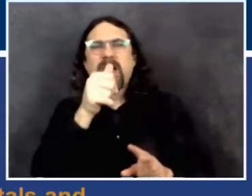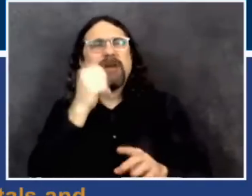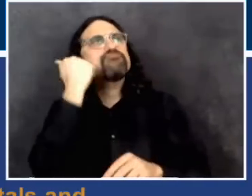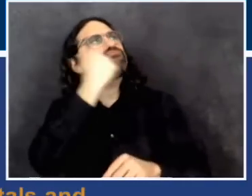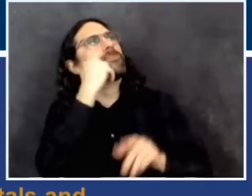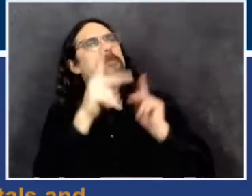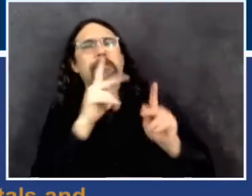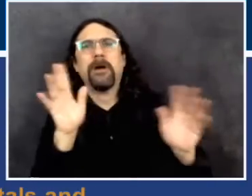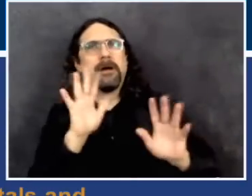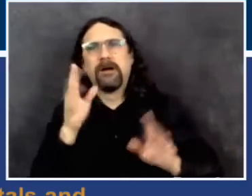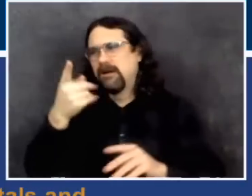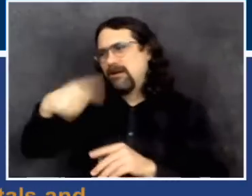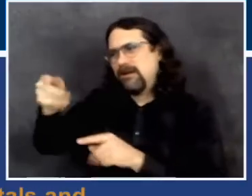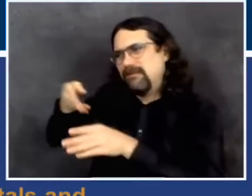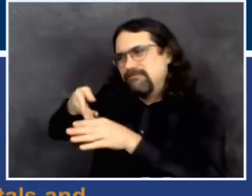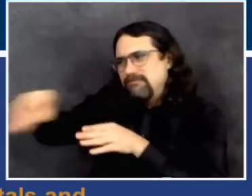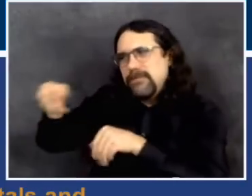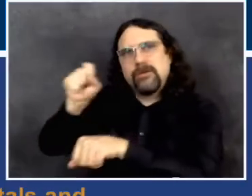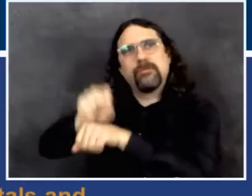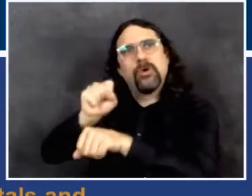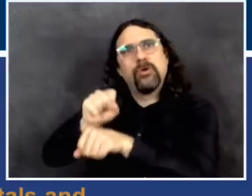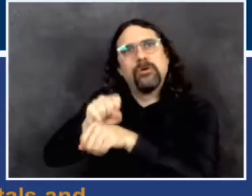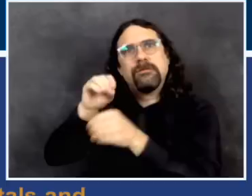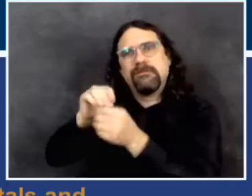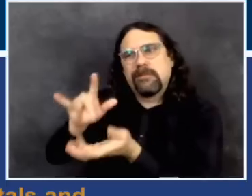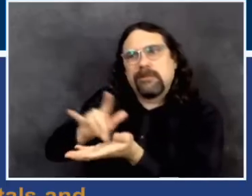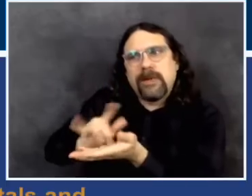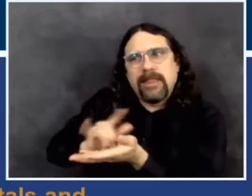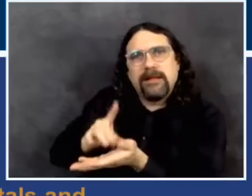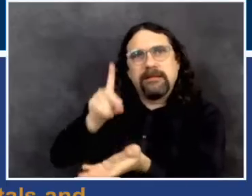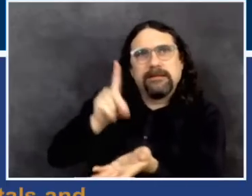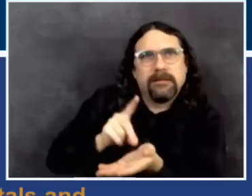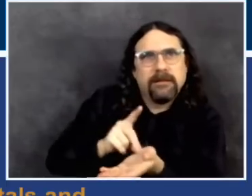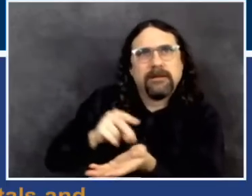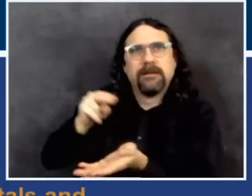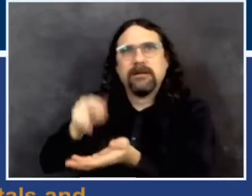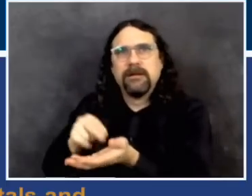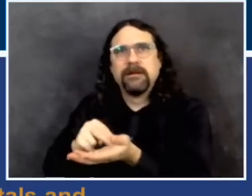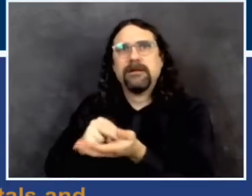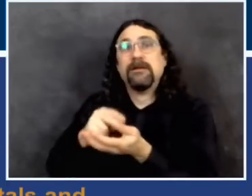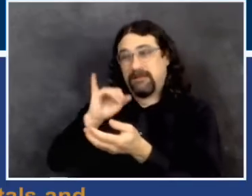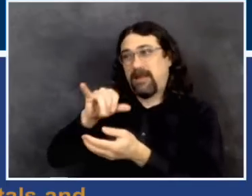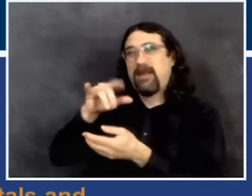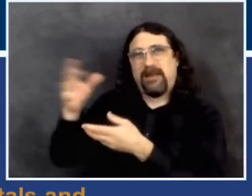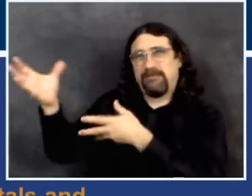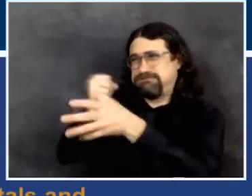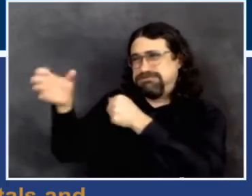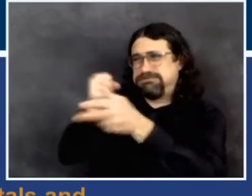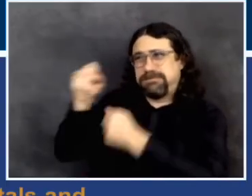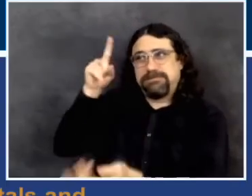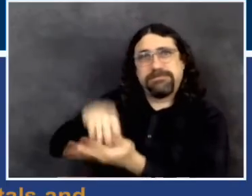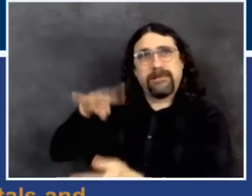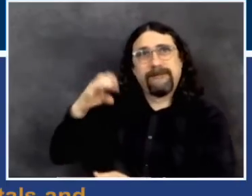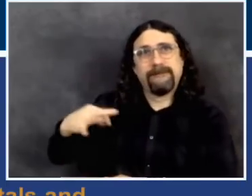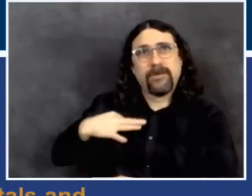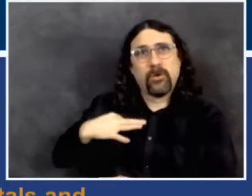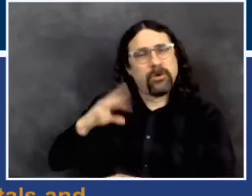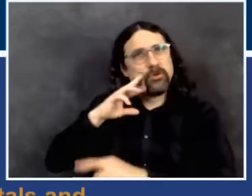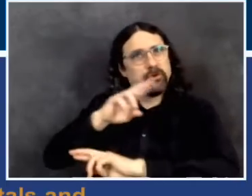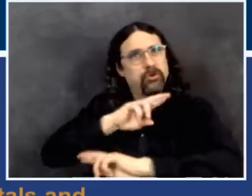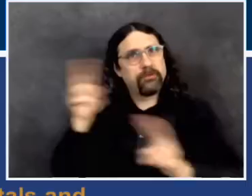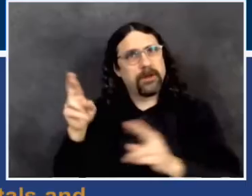rooms and ICUs. I want to be clear, we are not asking them to go without pay. We do compensate them. But these are folks